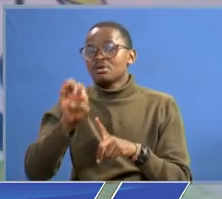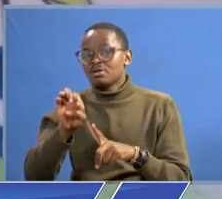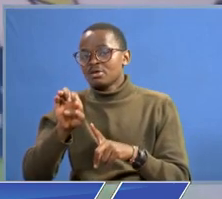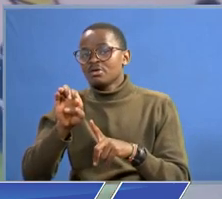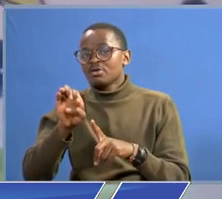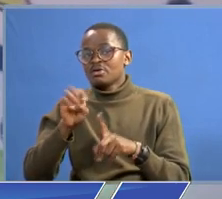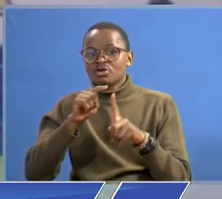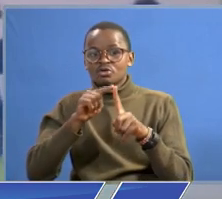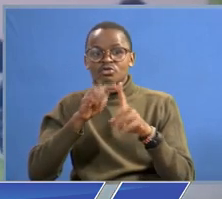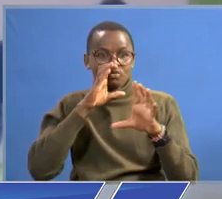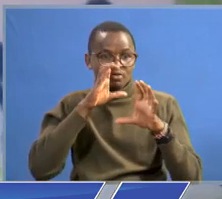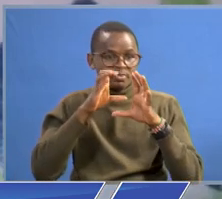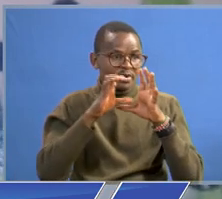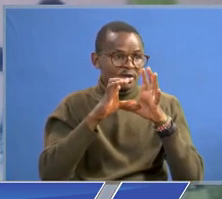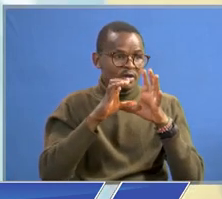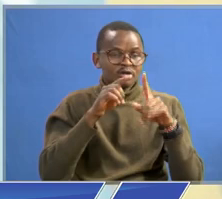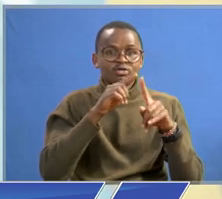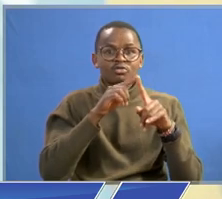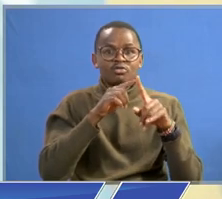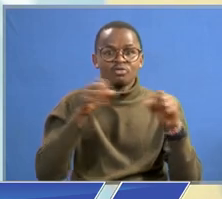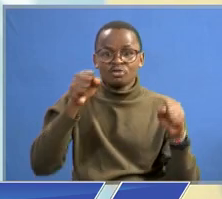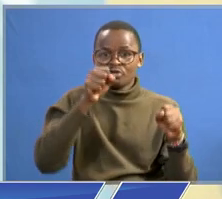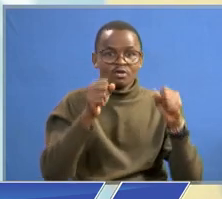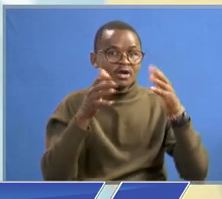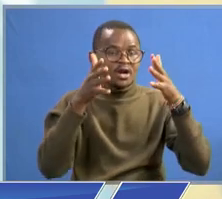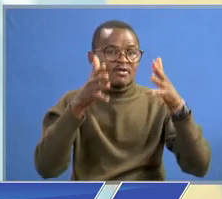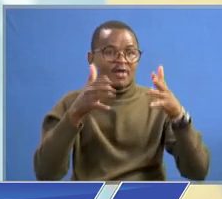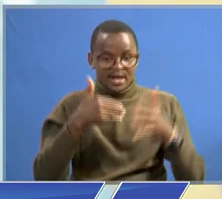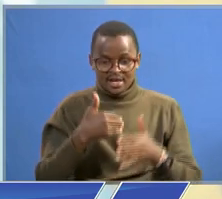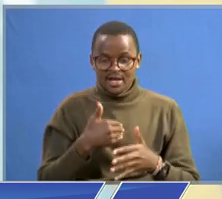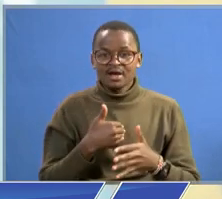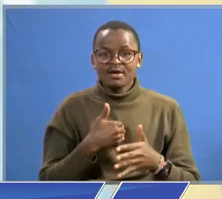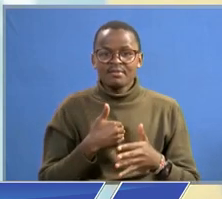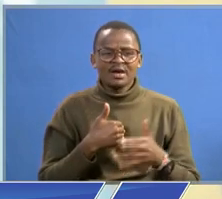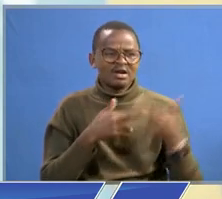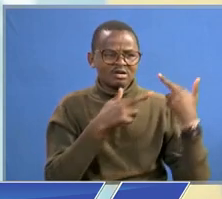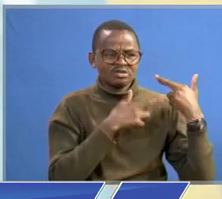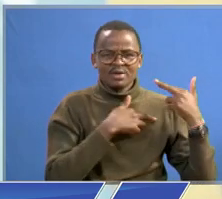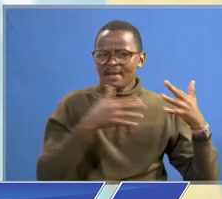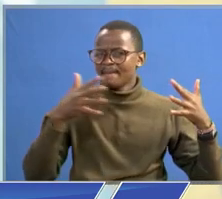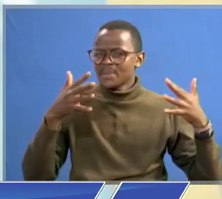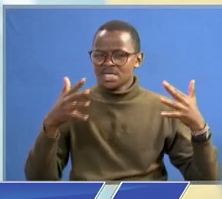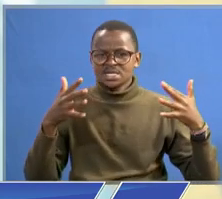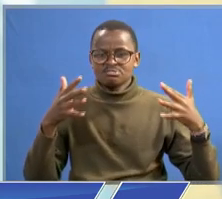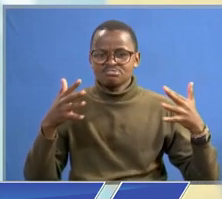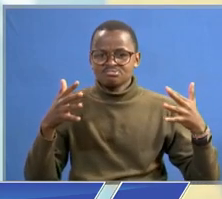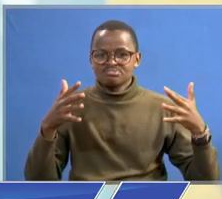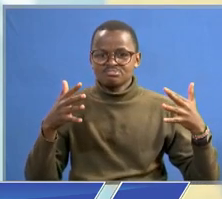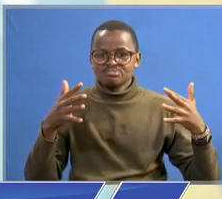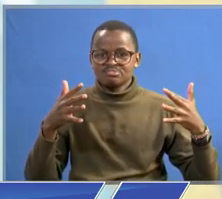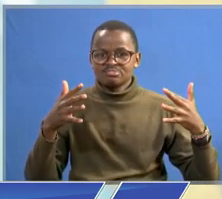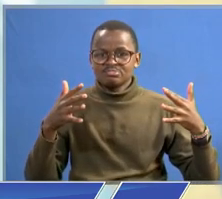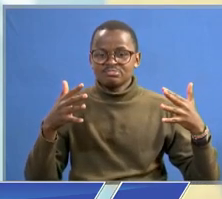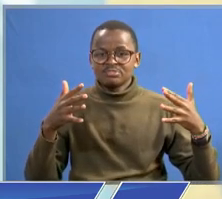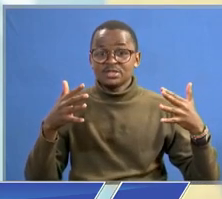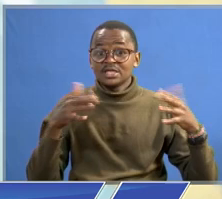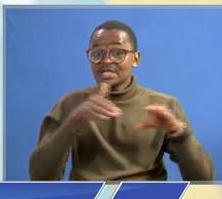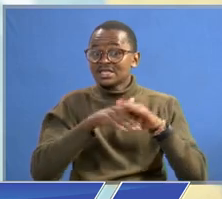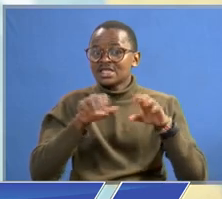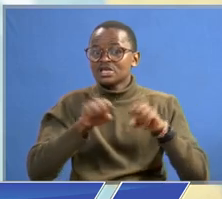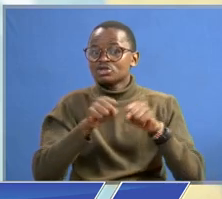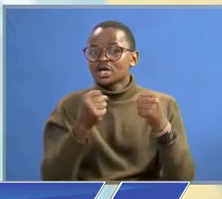road signs to communicate to drivers. Art inaweza iko na role kubwa sana tuseme tu in the